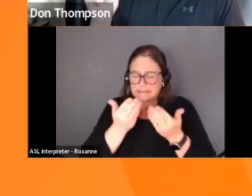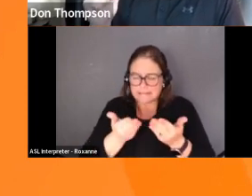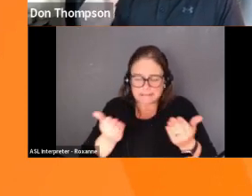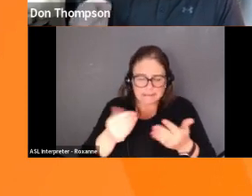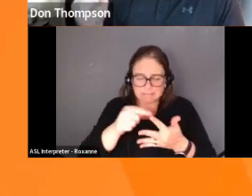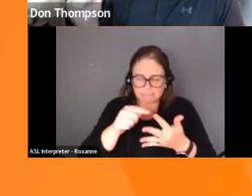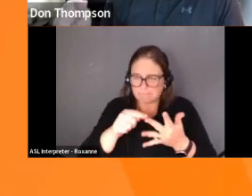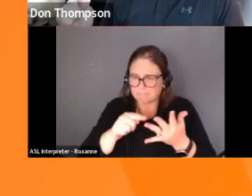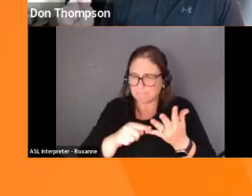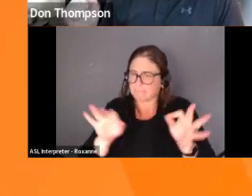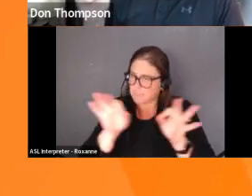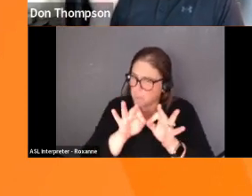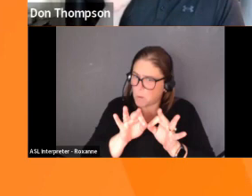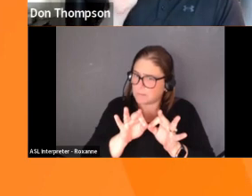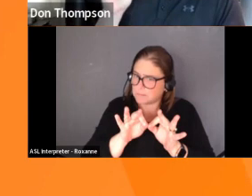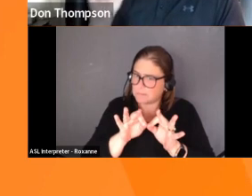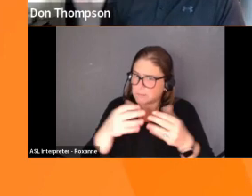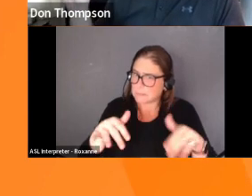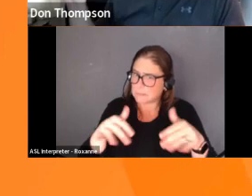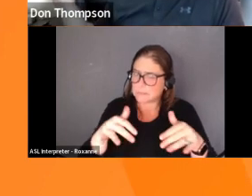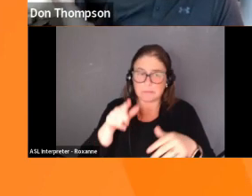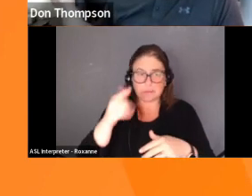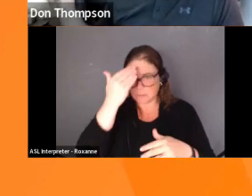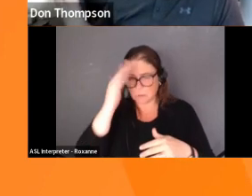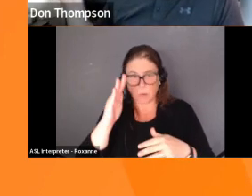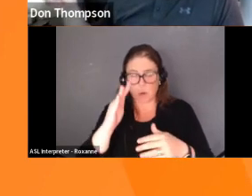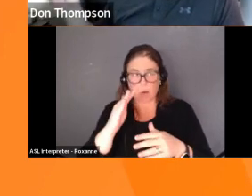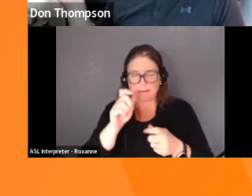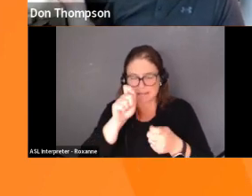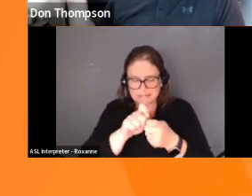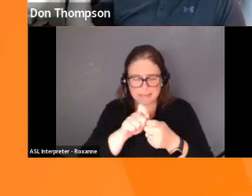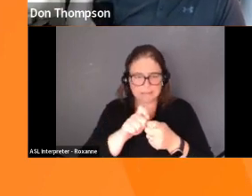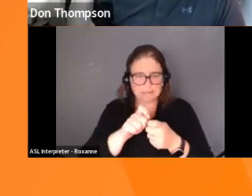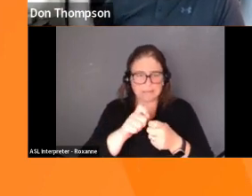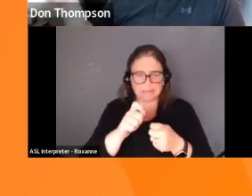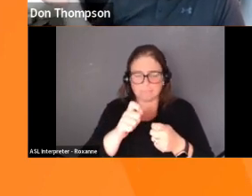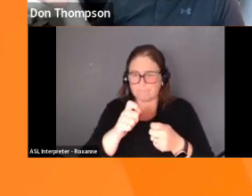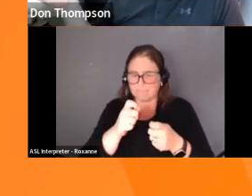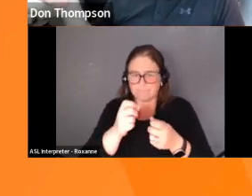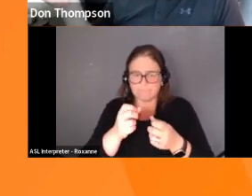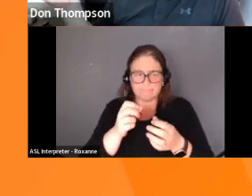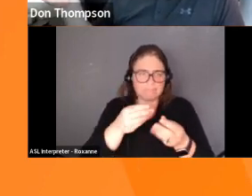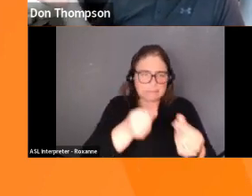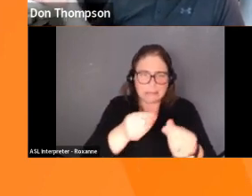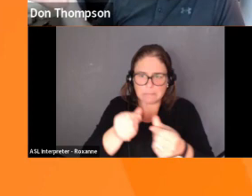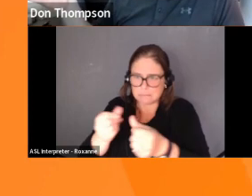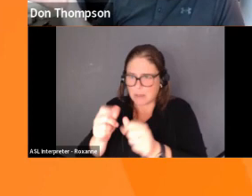every nickel and dime of how it is being spent to go from my